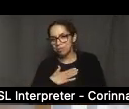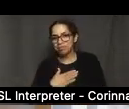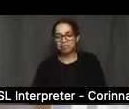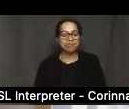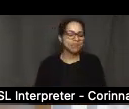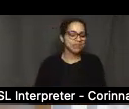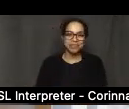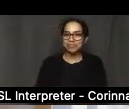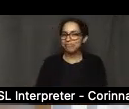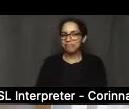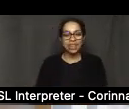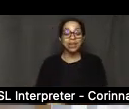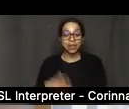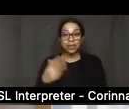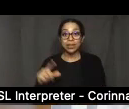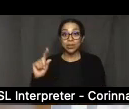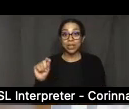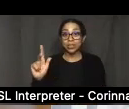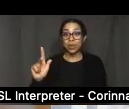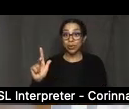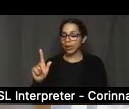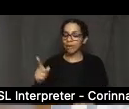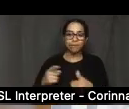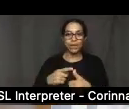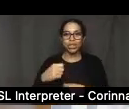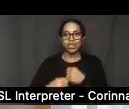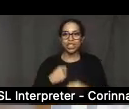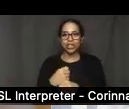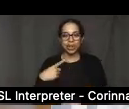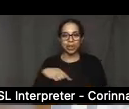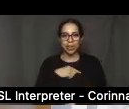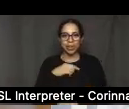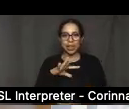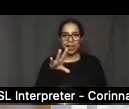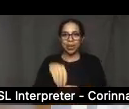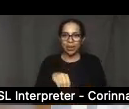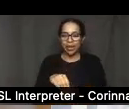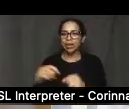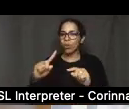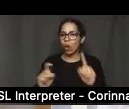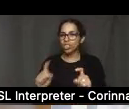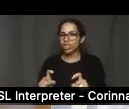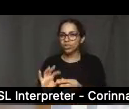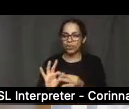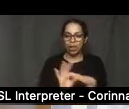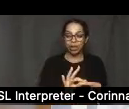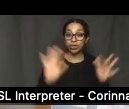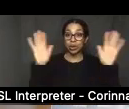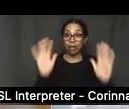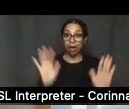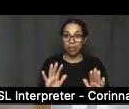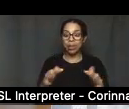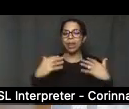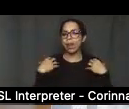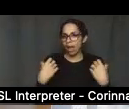right. 2023 was the first year that we included questions related to climate and health on the